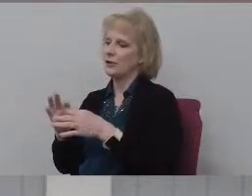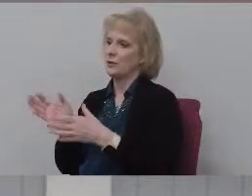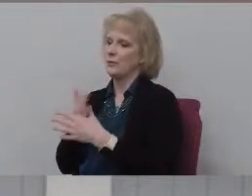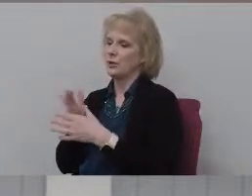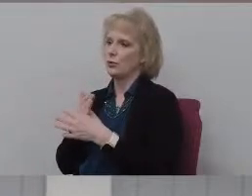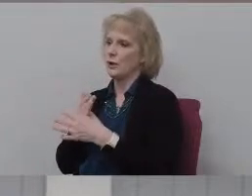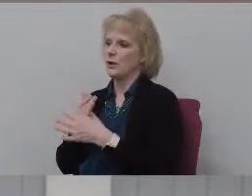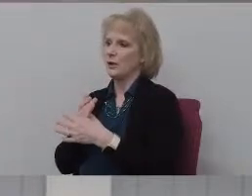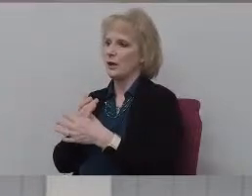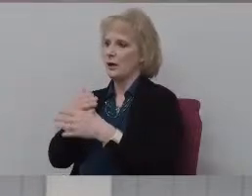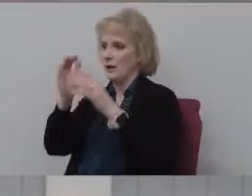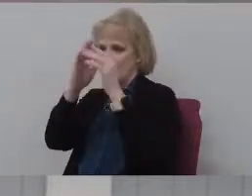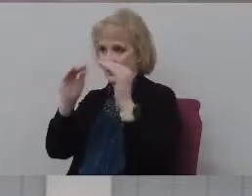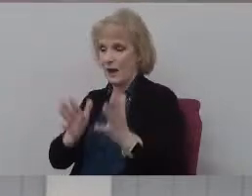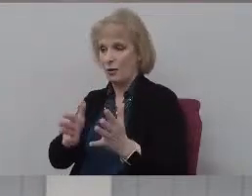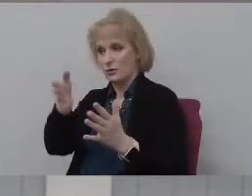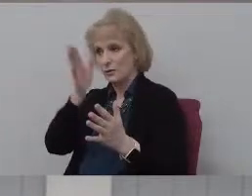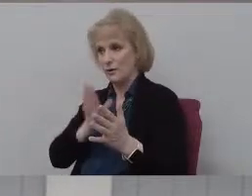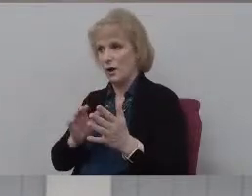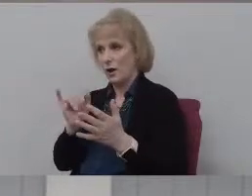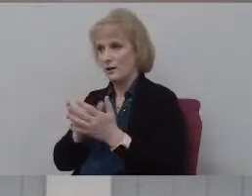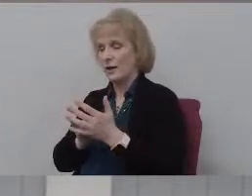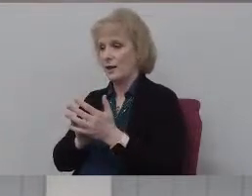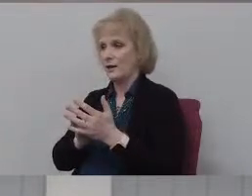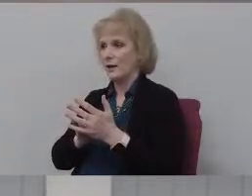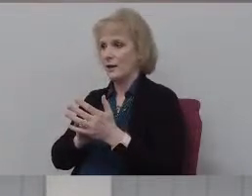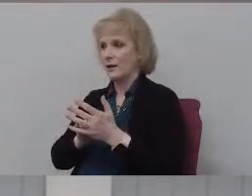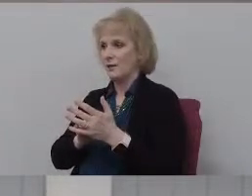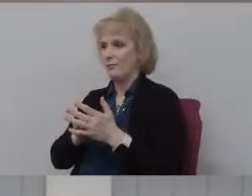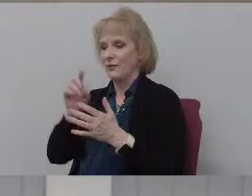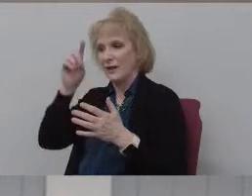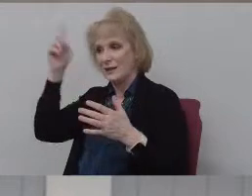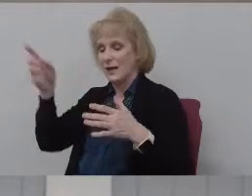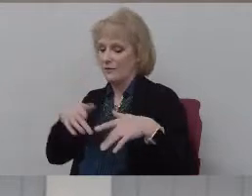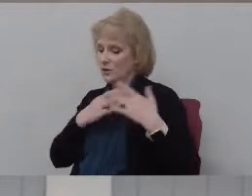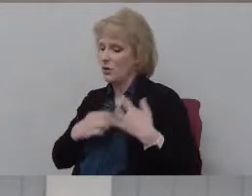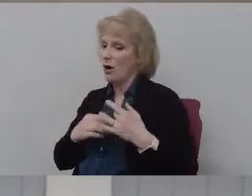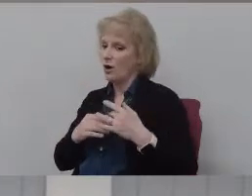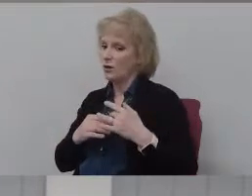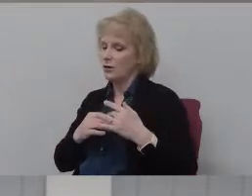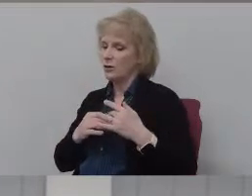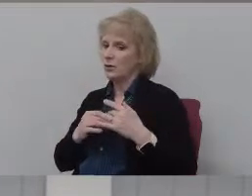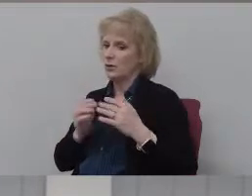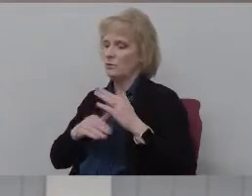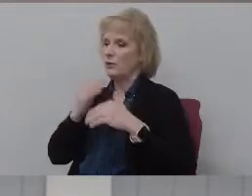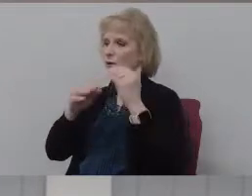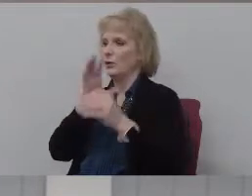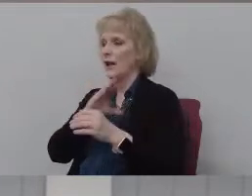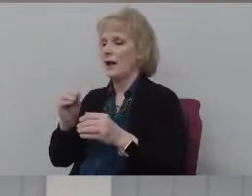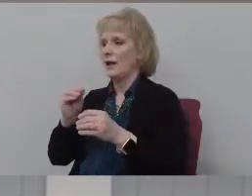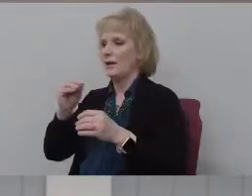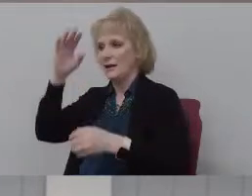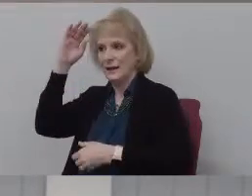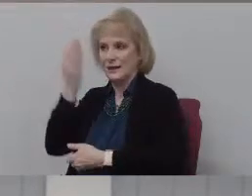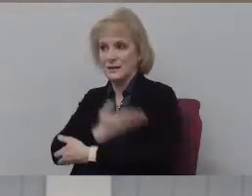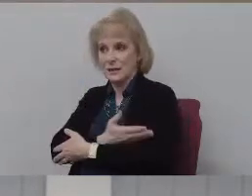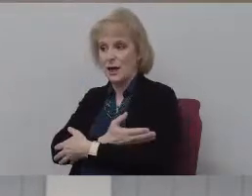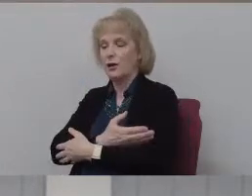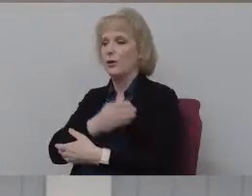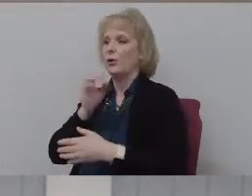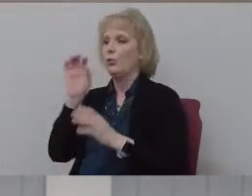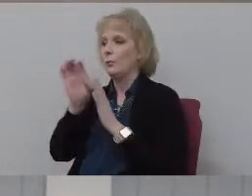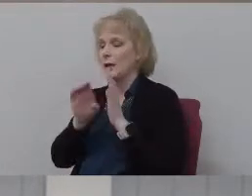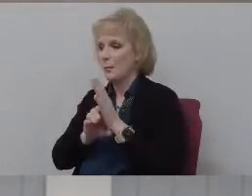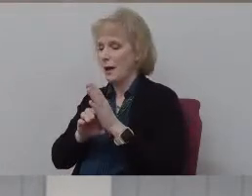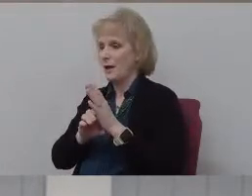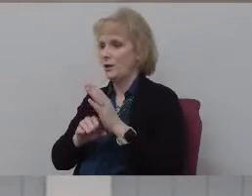that house of God that David's heart is to build and that Solomon is going to be commissioned to